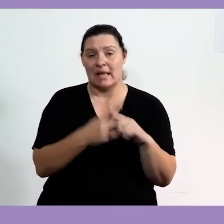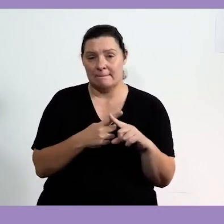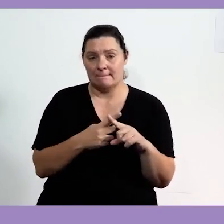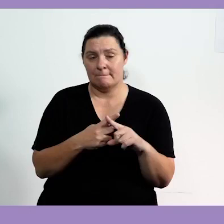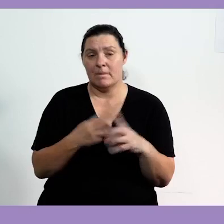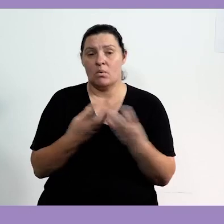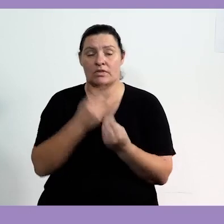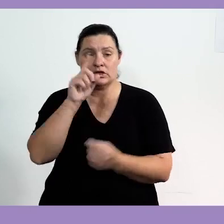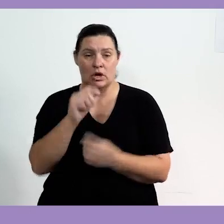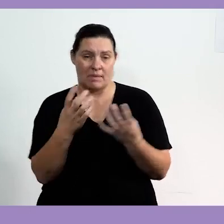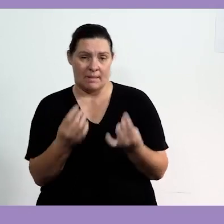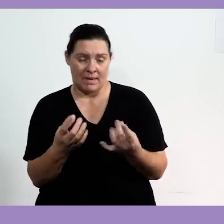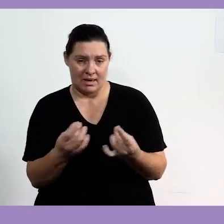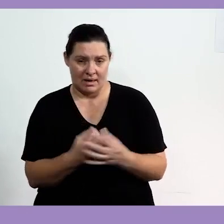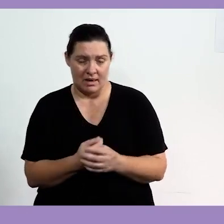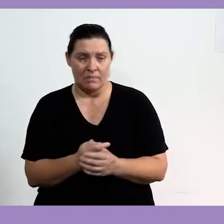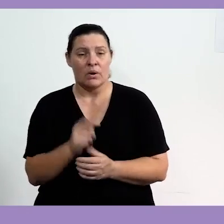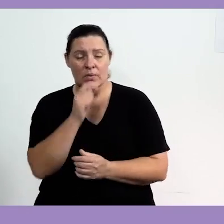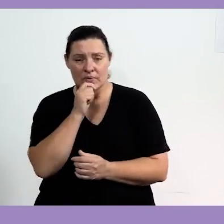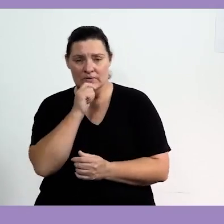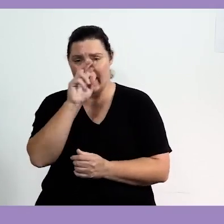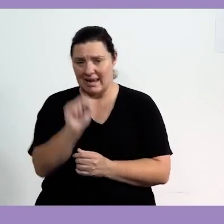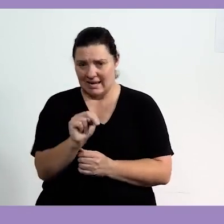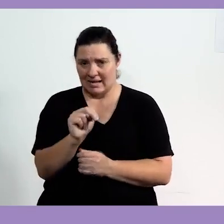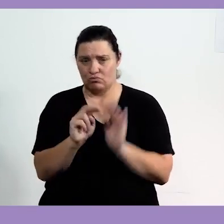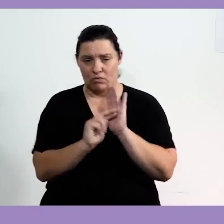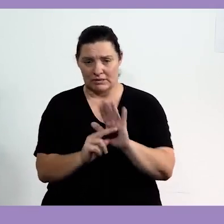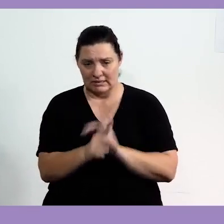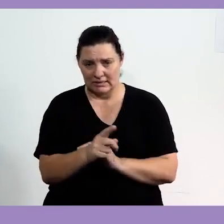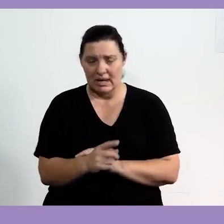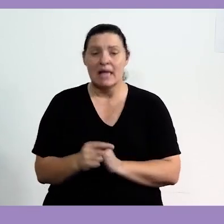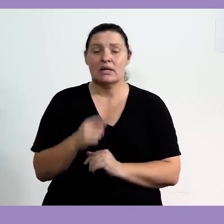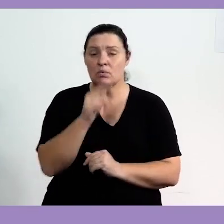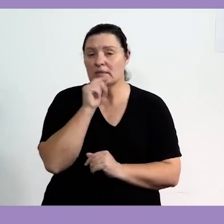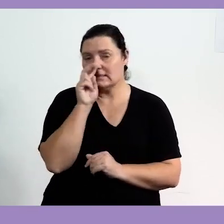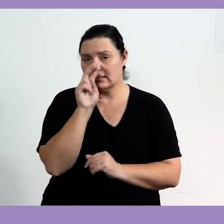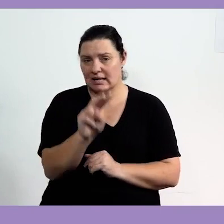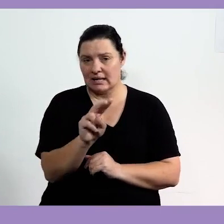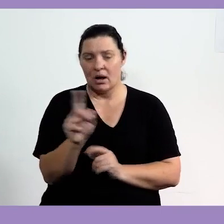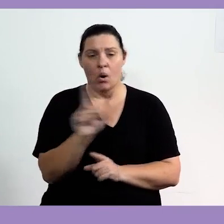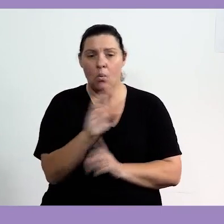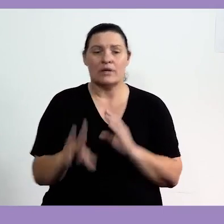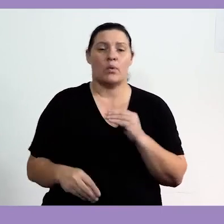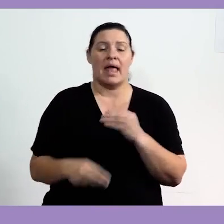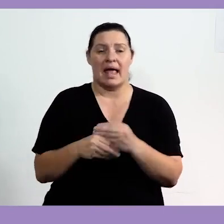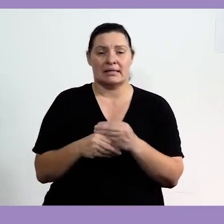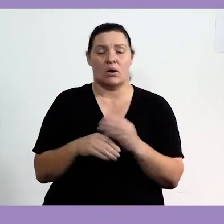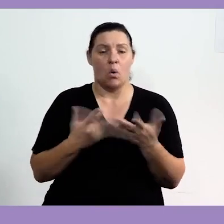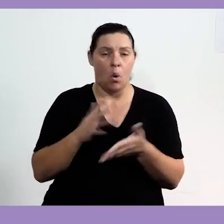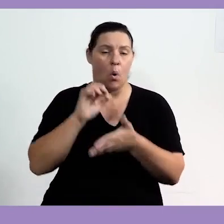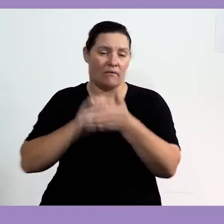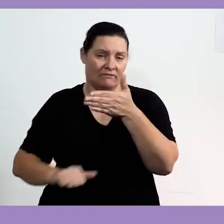going to multiply it by the term number, which we use n to represent that. And then we are going to see what we must